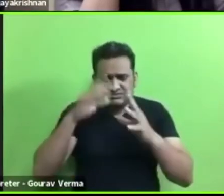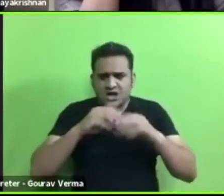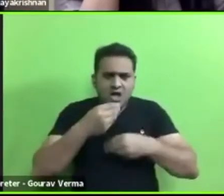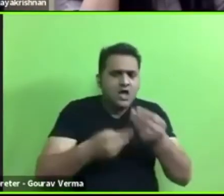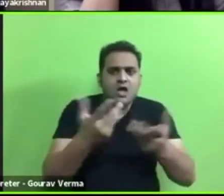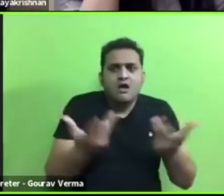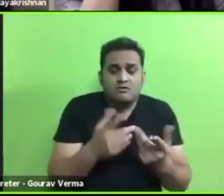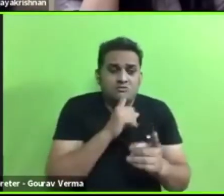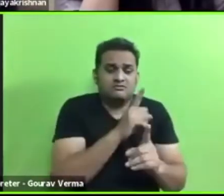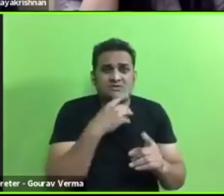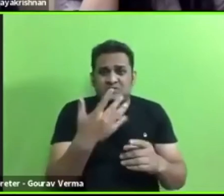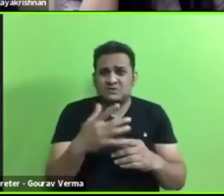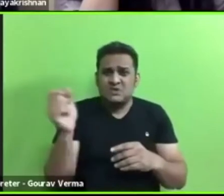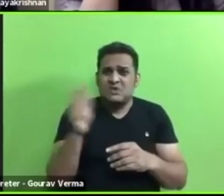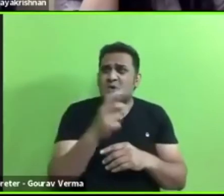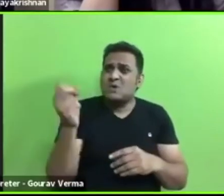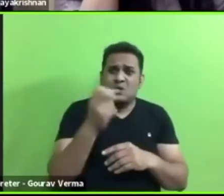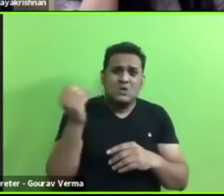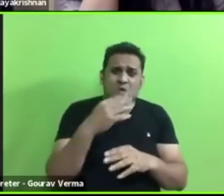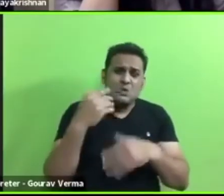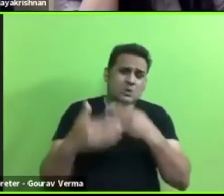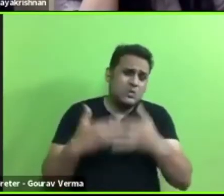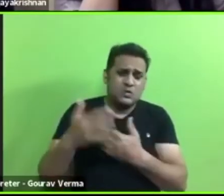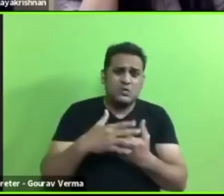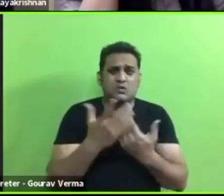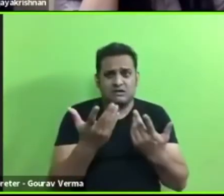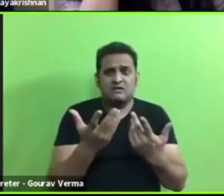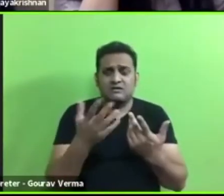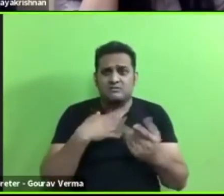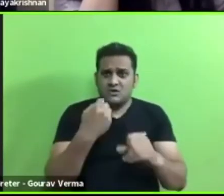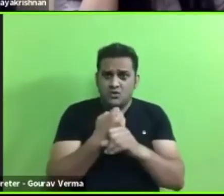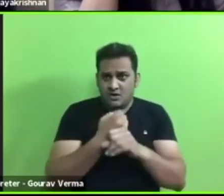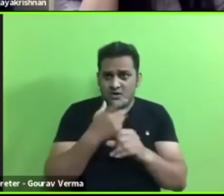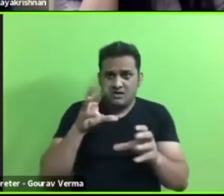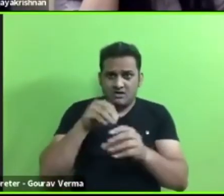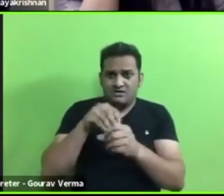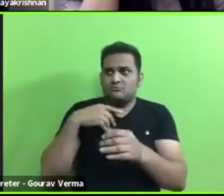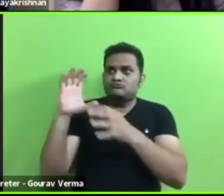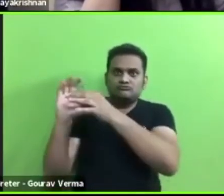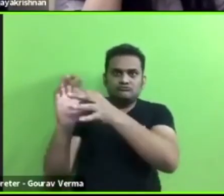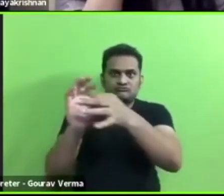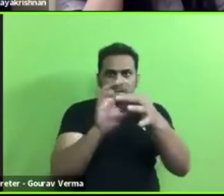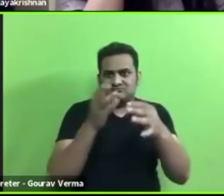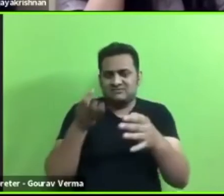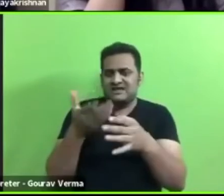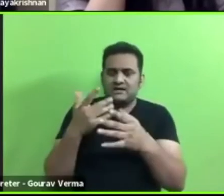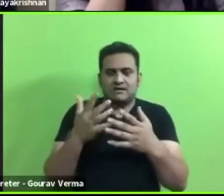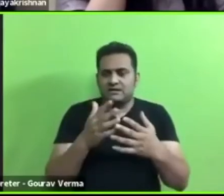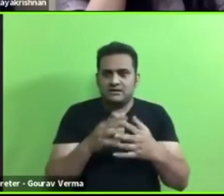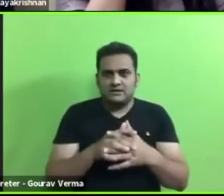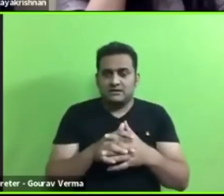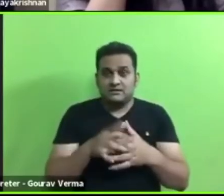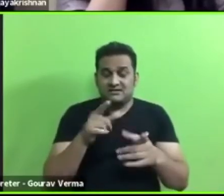tell you it took me months and months, especially with few art forms that we have worked with through collaborations. For me, you know, it